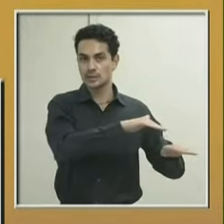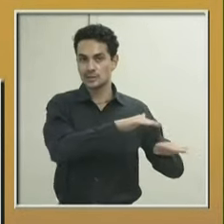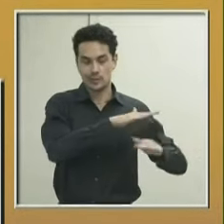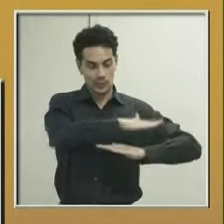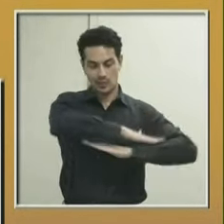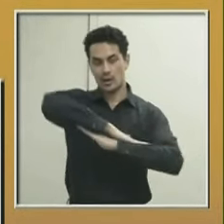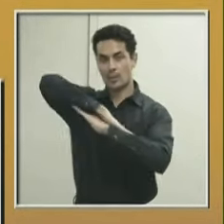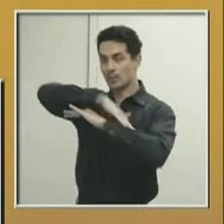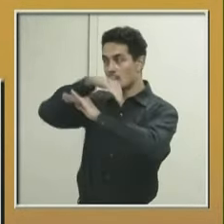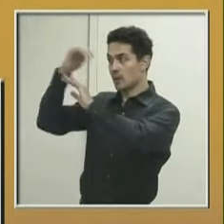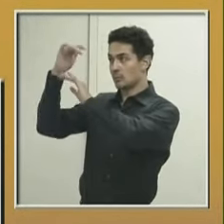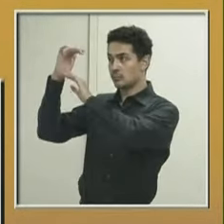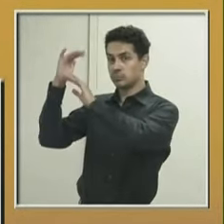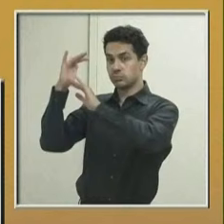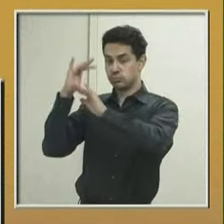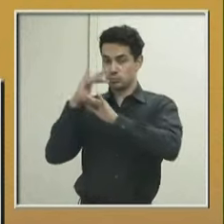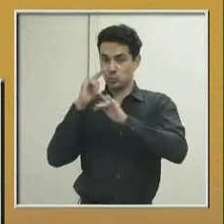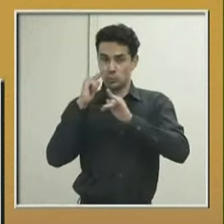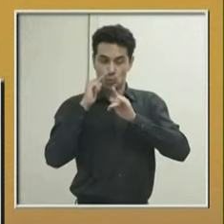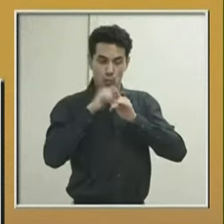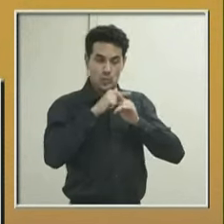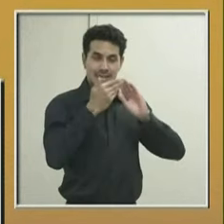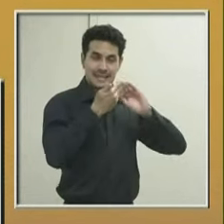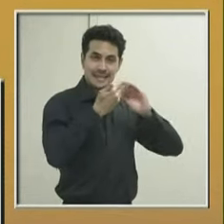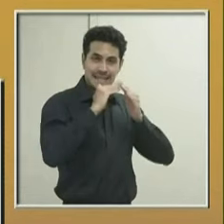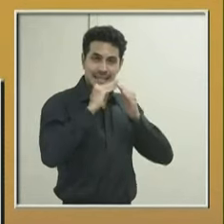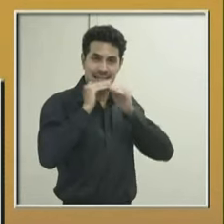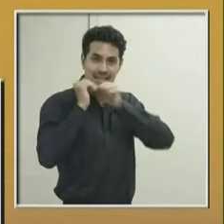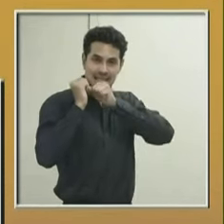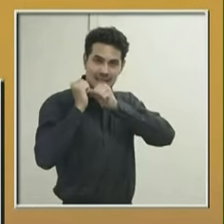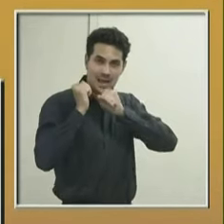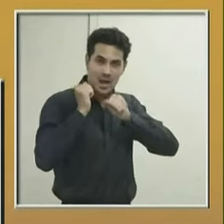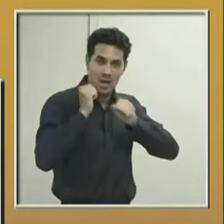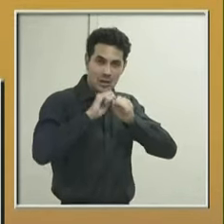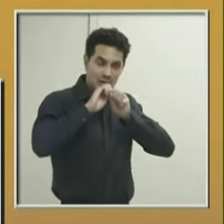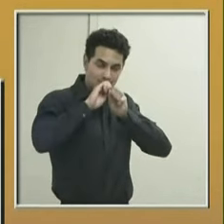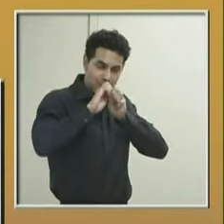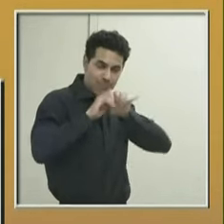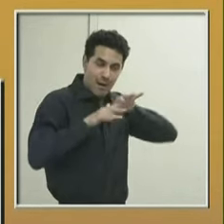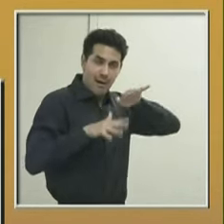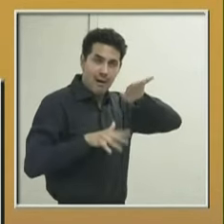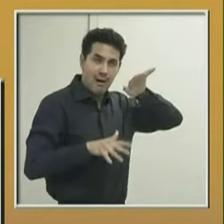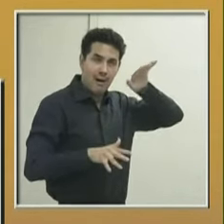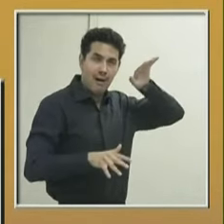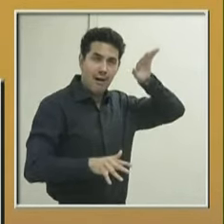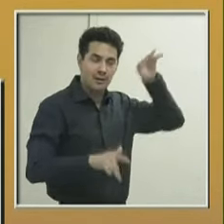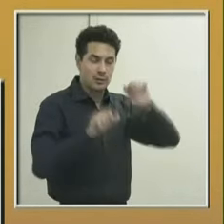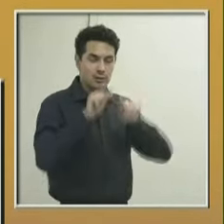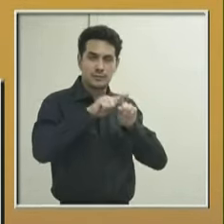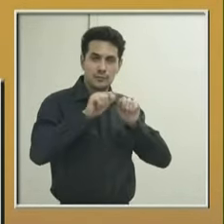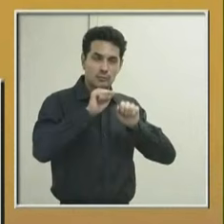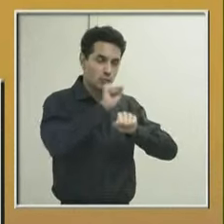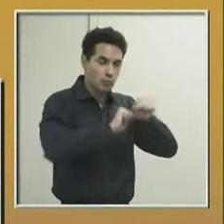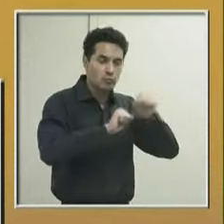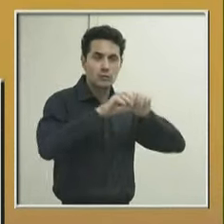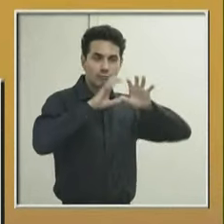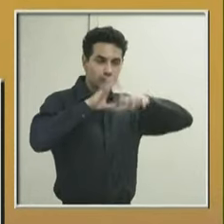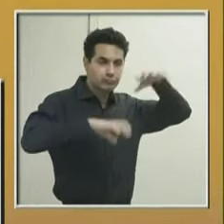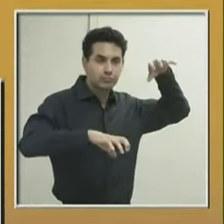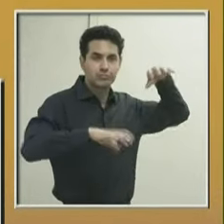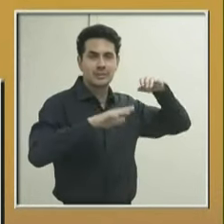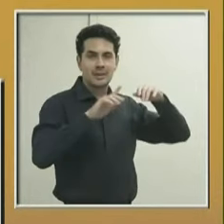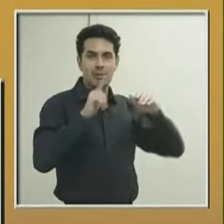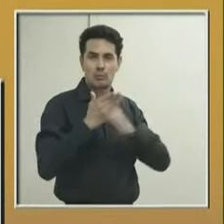area, also moved south through the grass to other structures in the southern part of